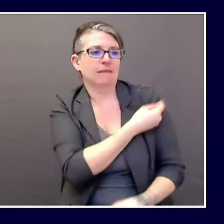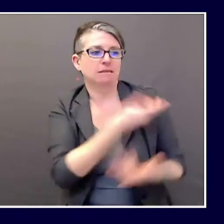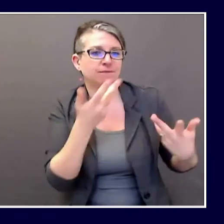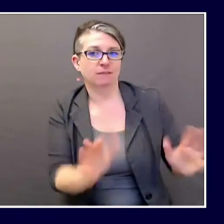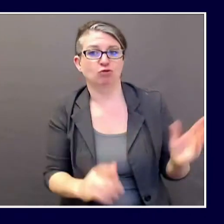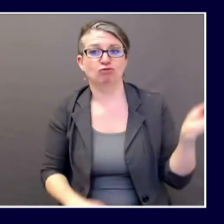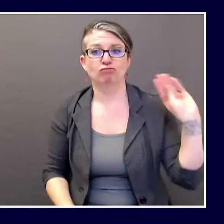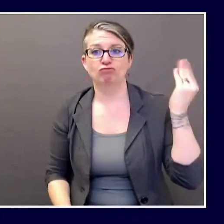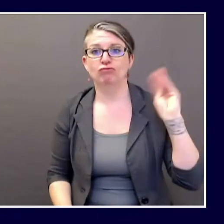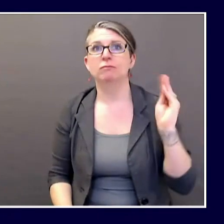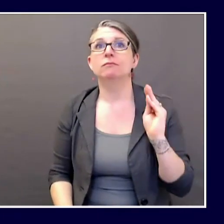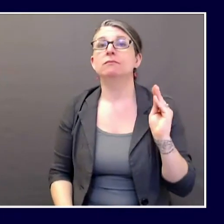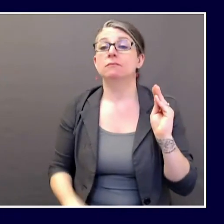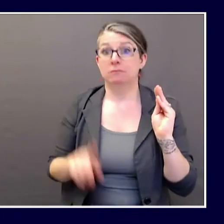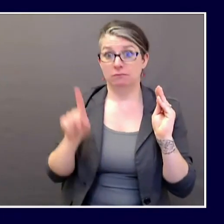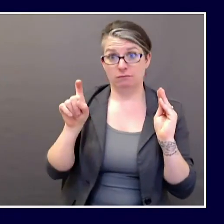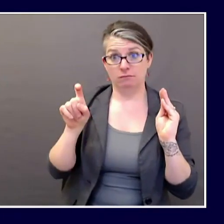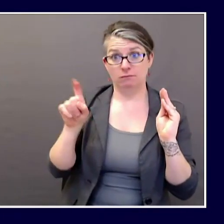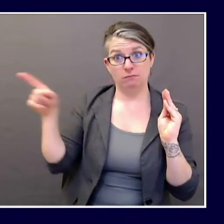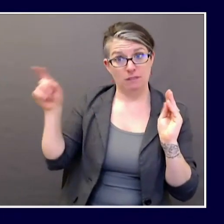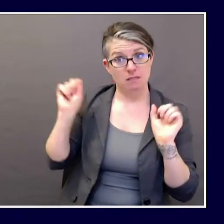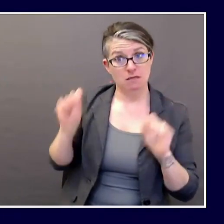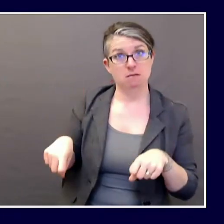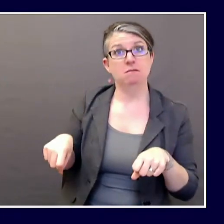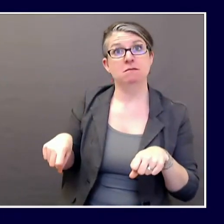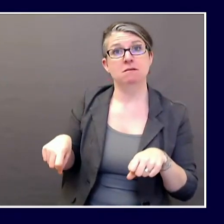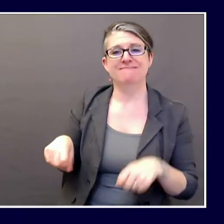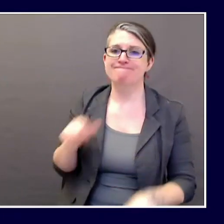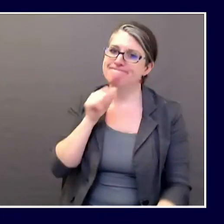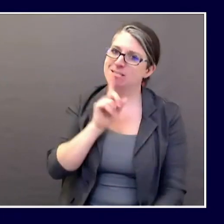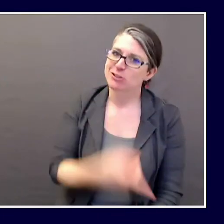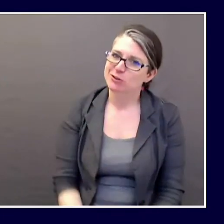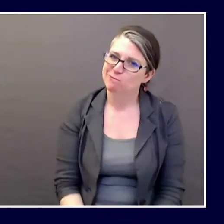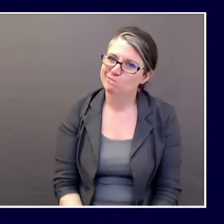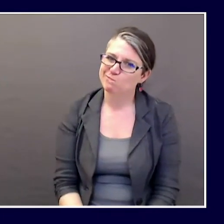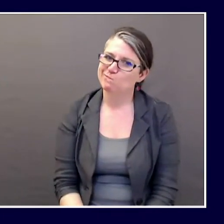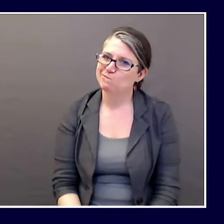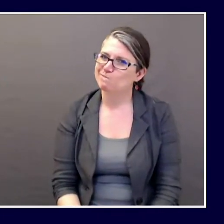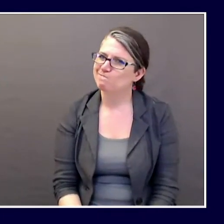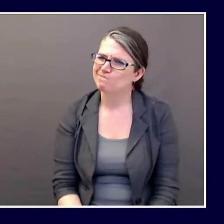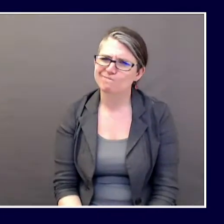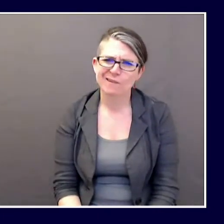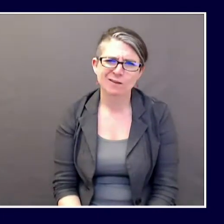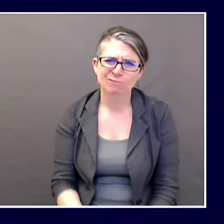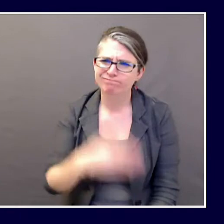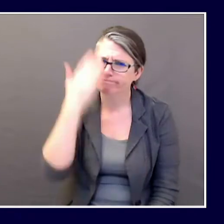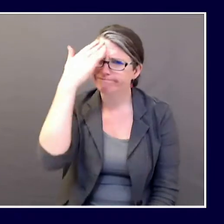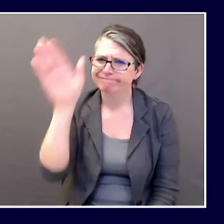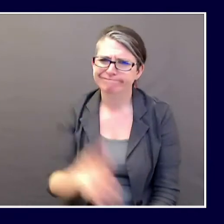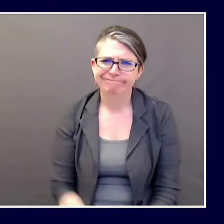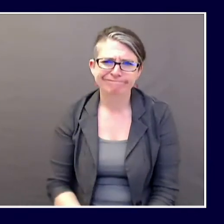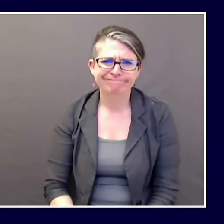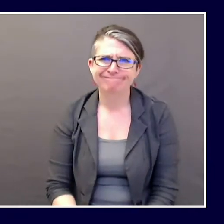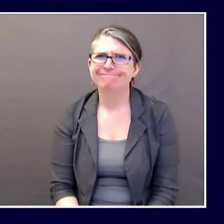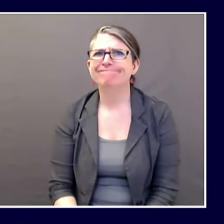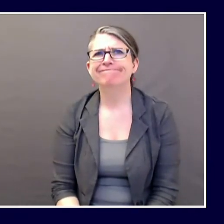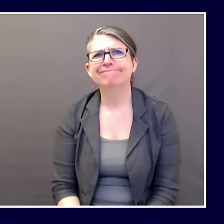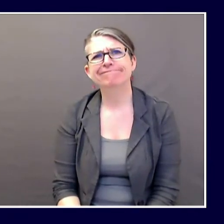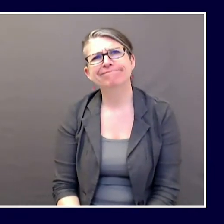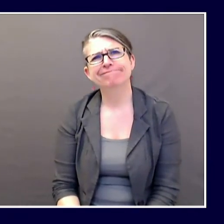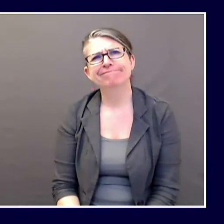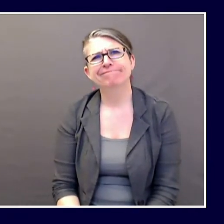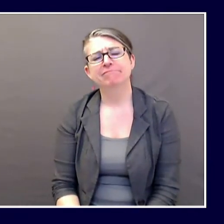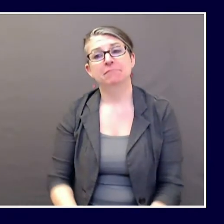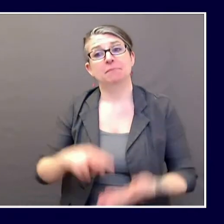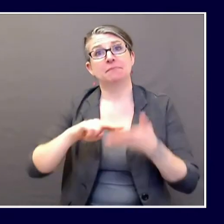that their patrons be vaccinated. I don't know the answer. And I say that I say that in the, I don't know if anyone knows the